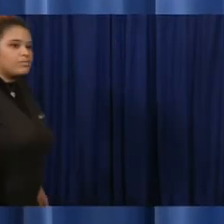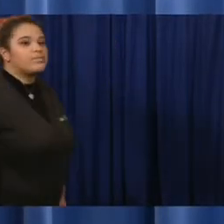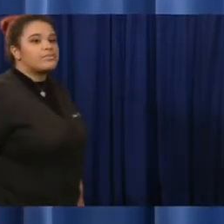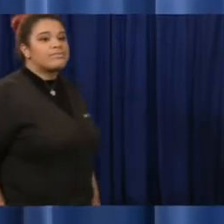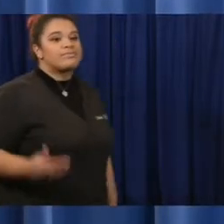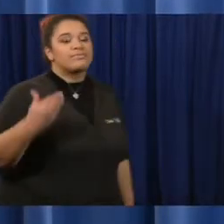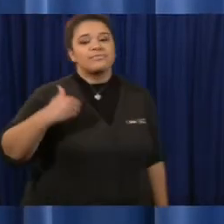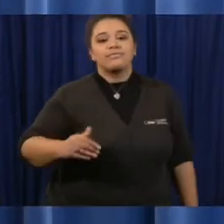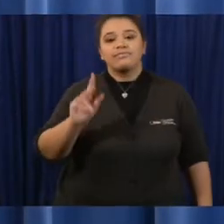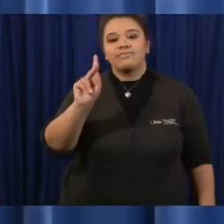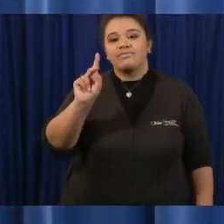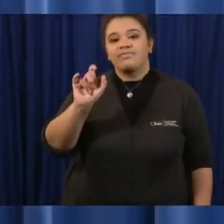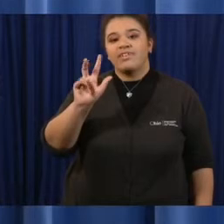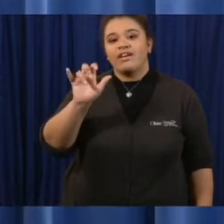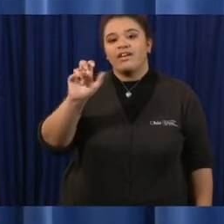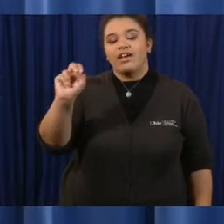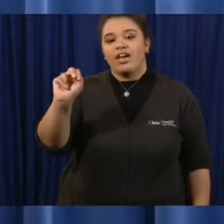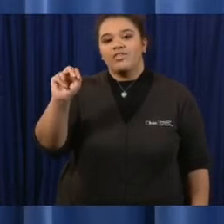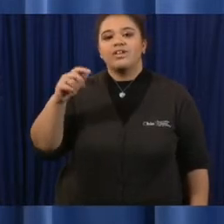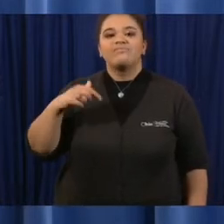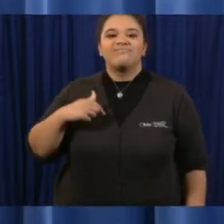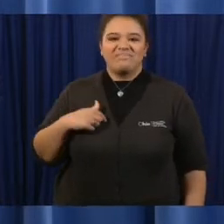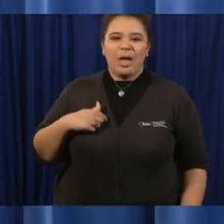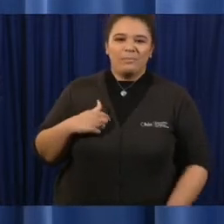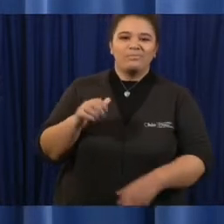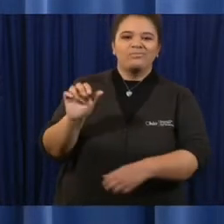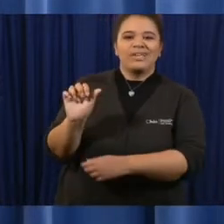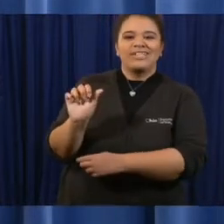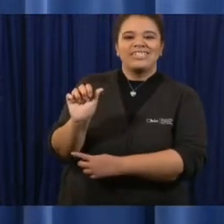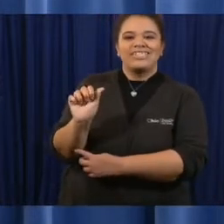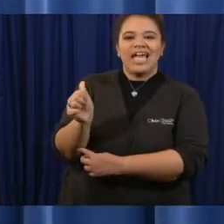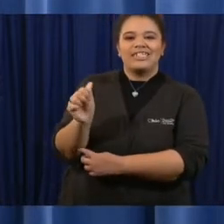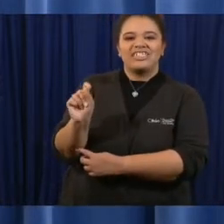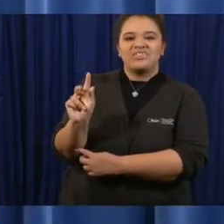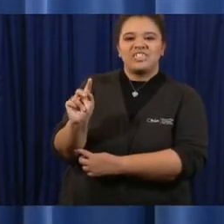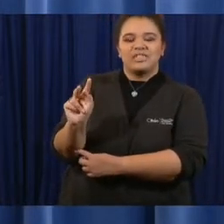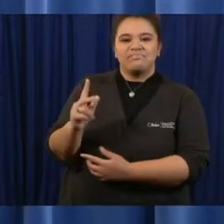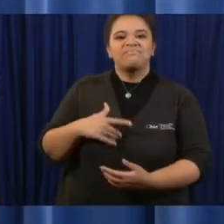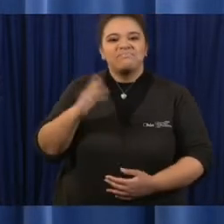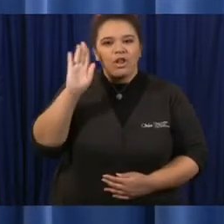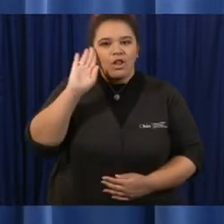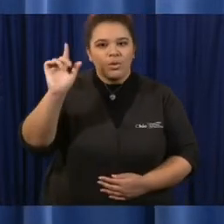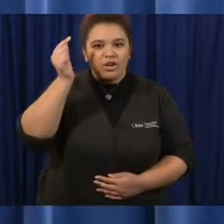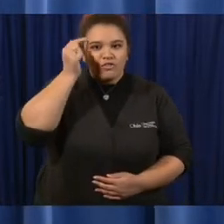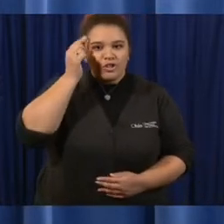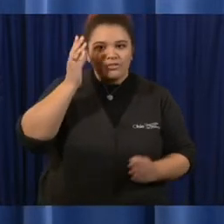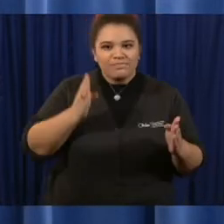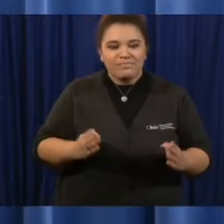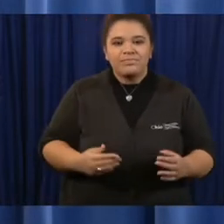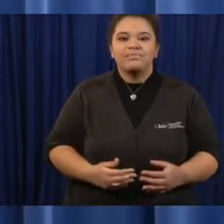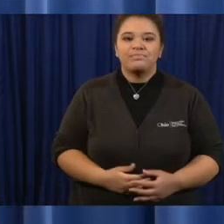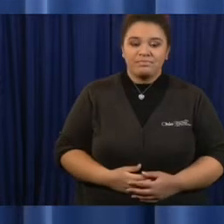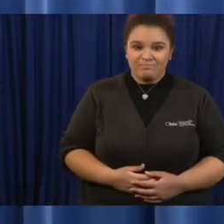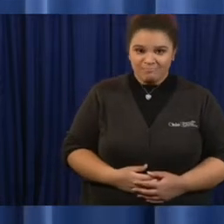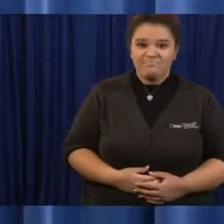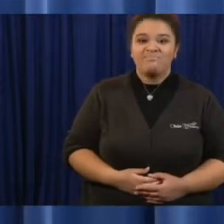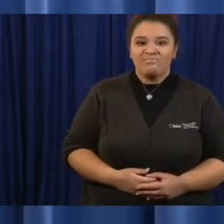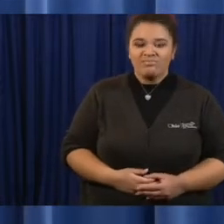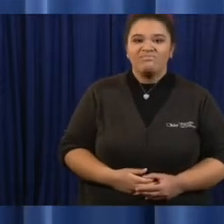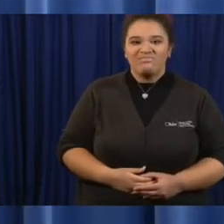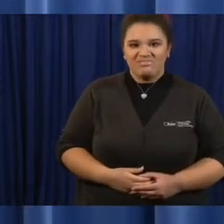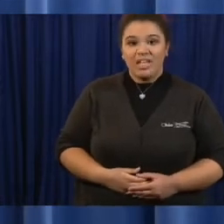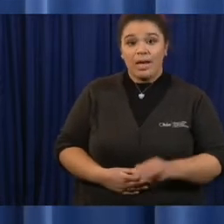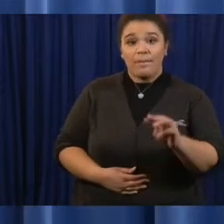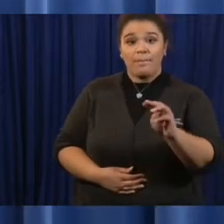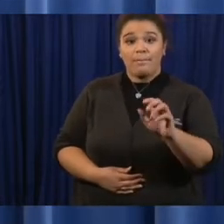Kevin Landers, WBNS 10 TV. Hello, Governor. My question is, we're 9 days away from opening some businesses